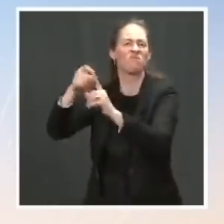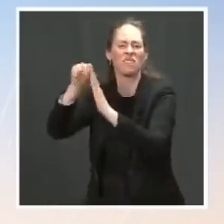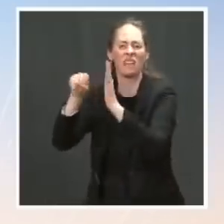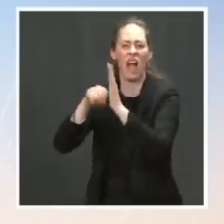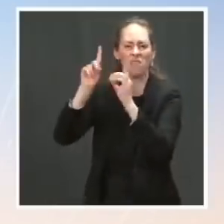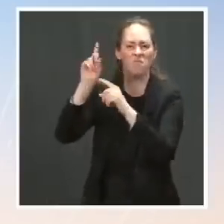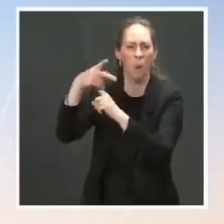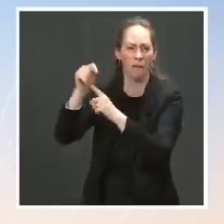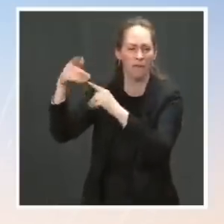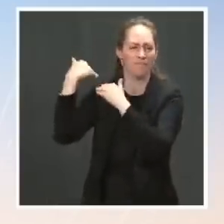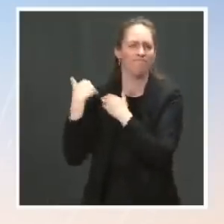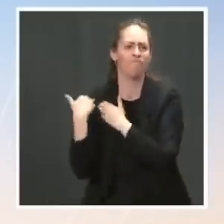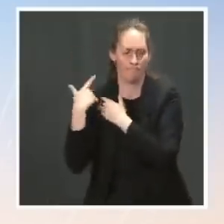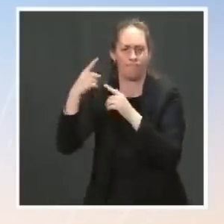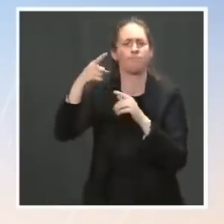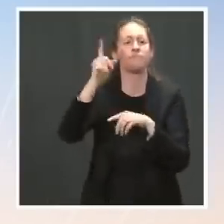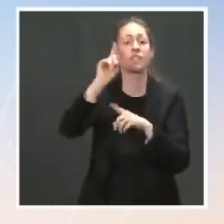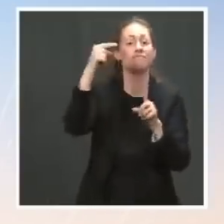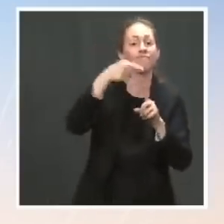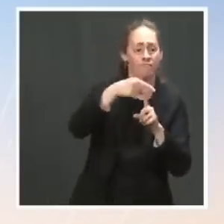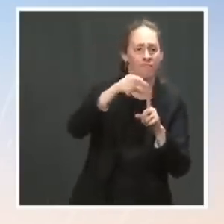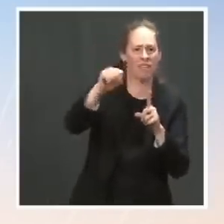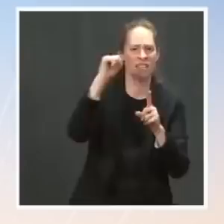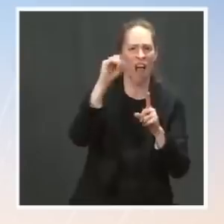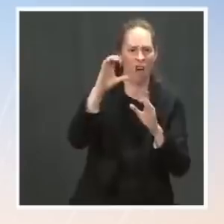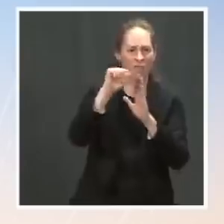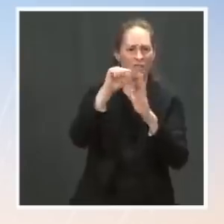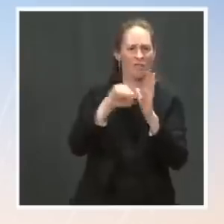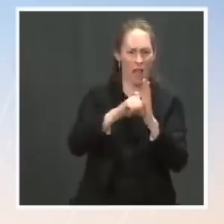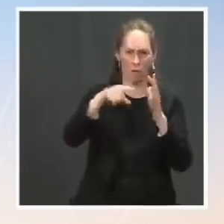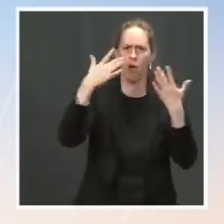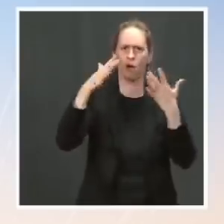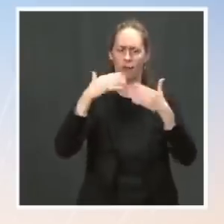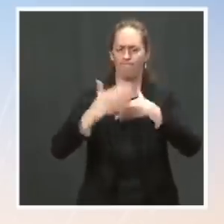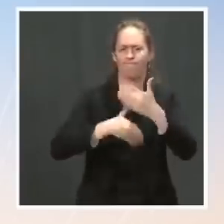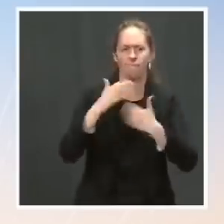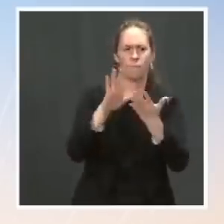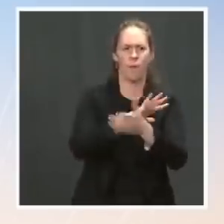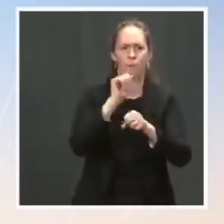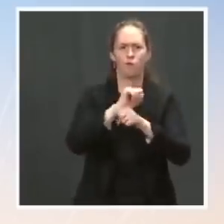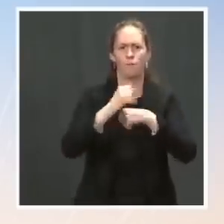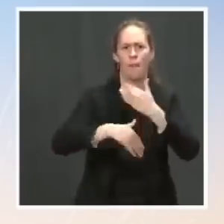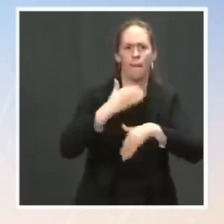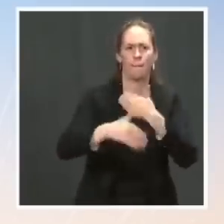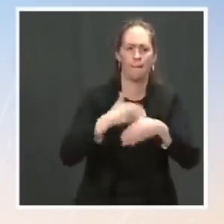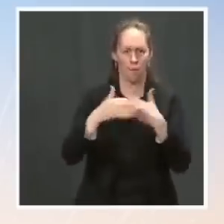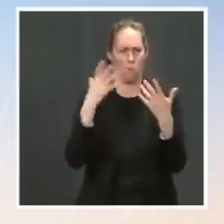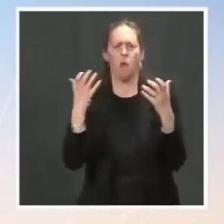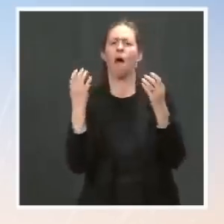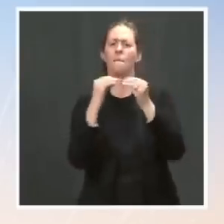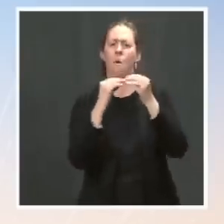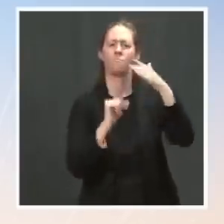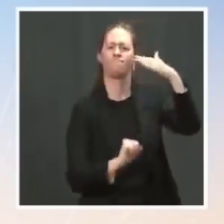the President to sign the paperwork to raise the cap, that would suggest that he feels that the State Department, despite